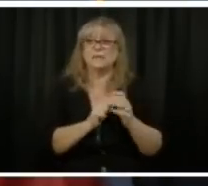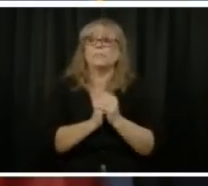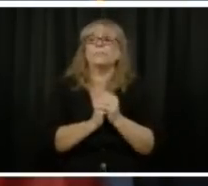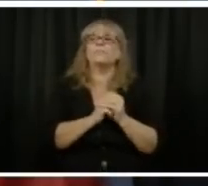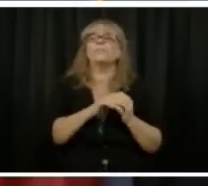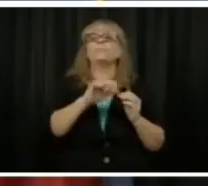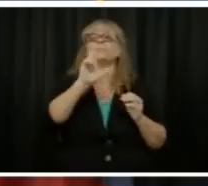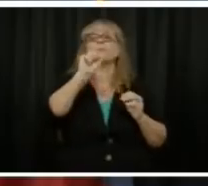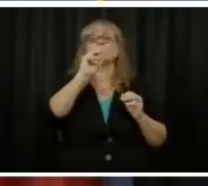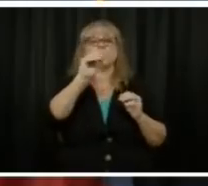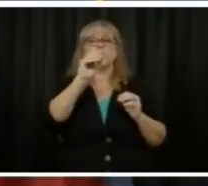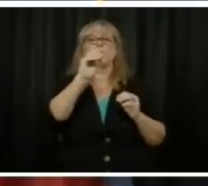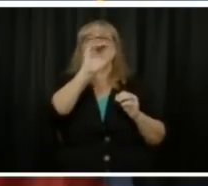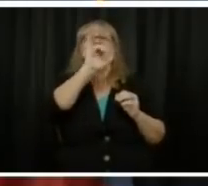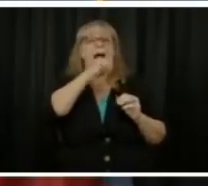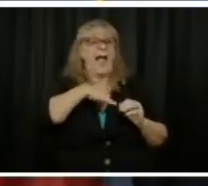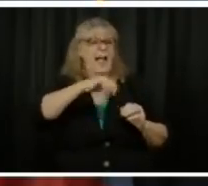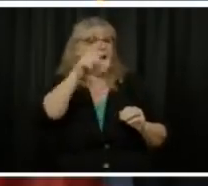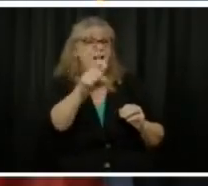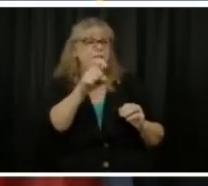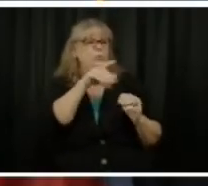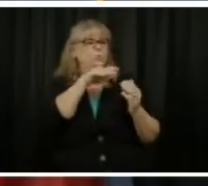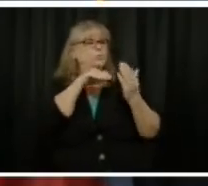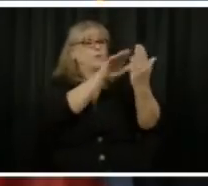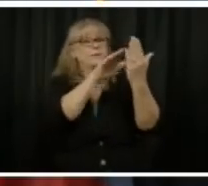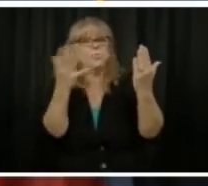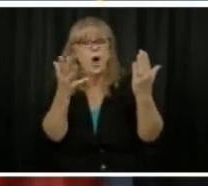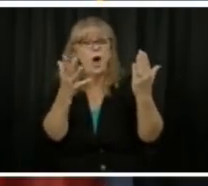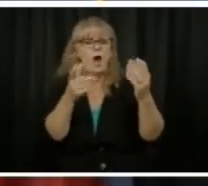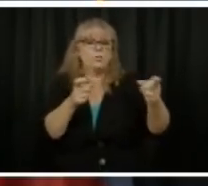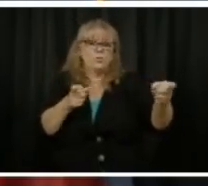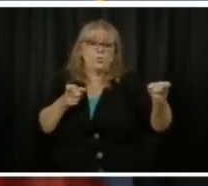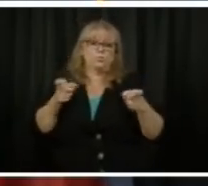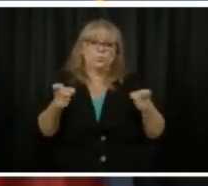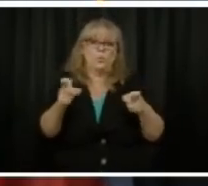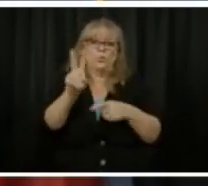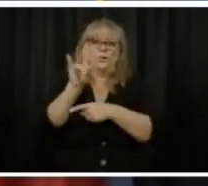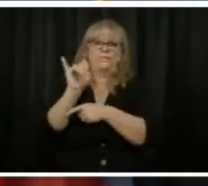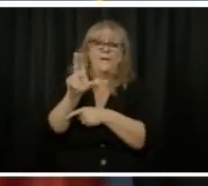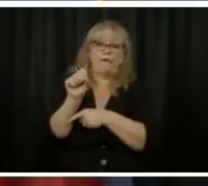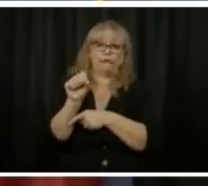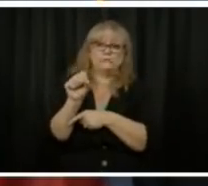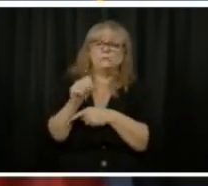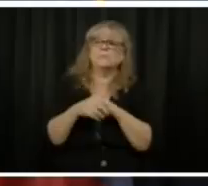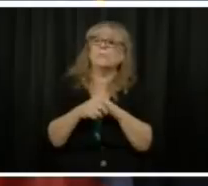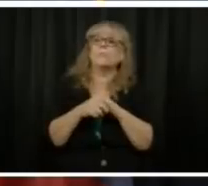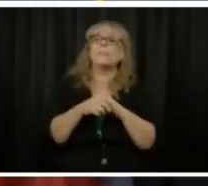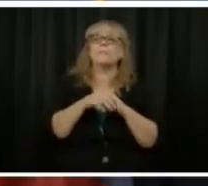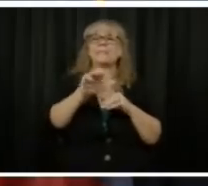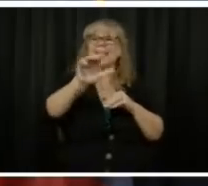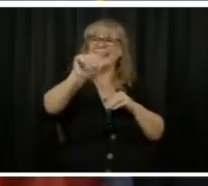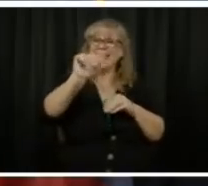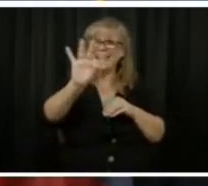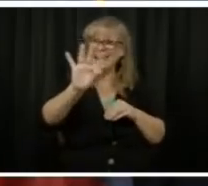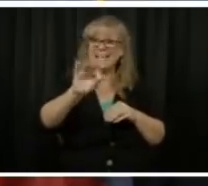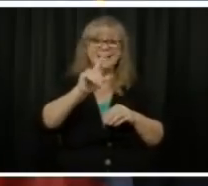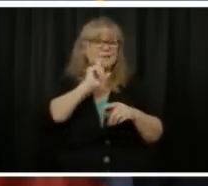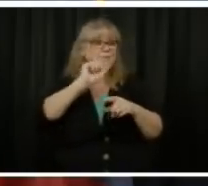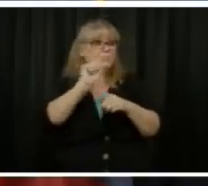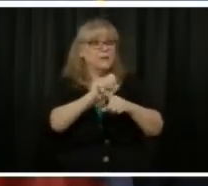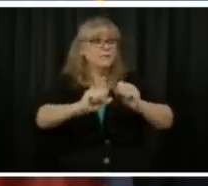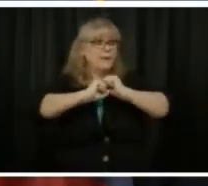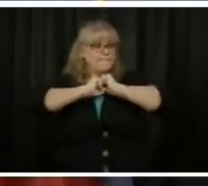is to control it at the site level when there's an outbreak. If it becomes community-wide, at the community level, and